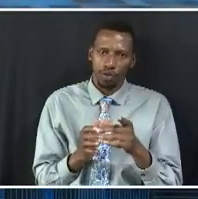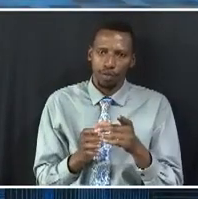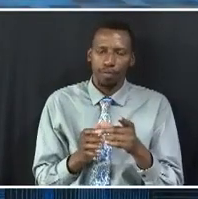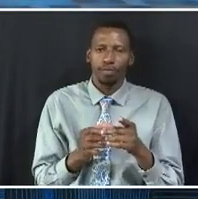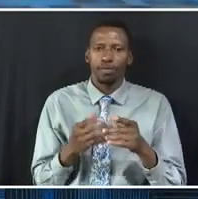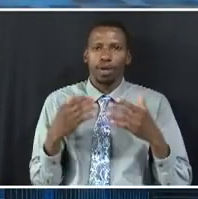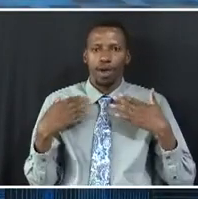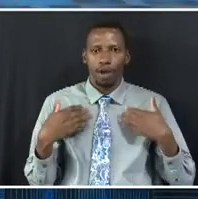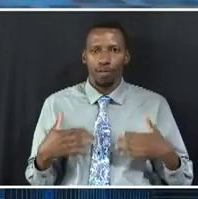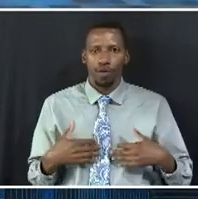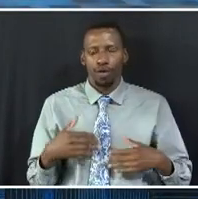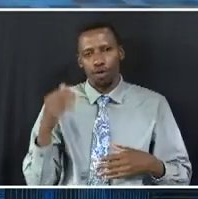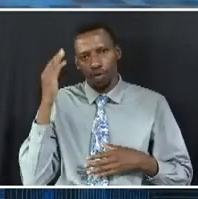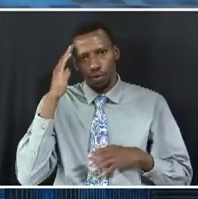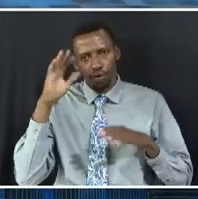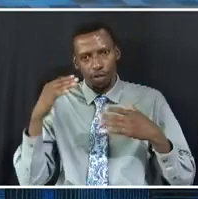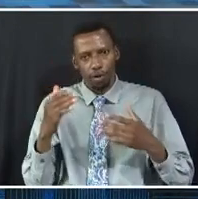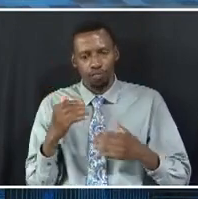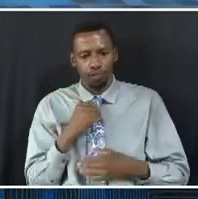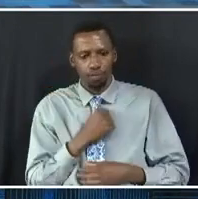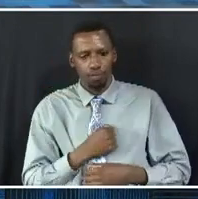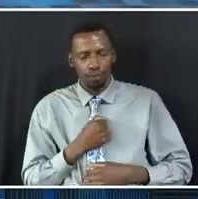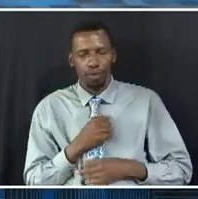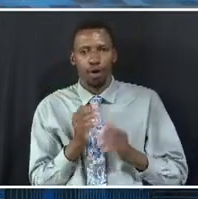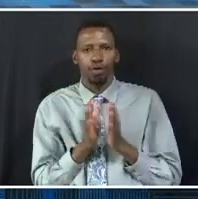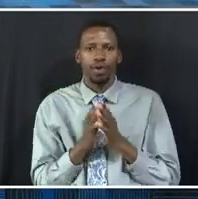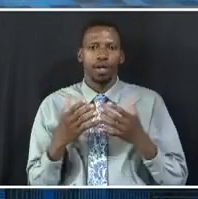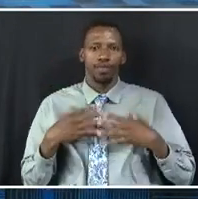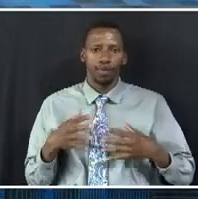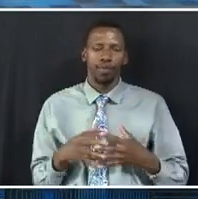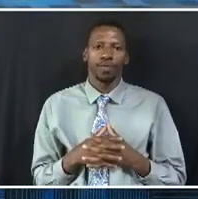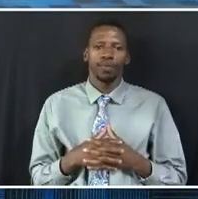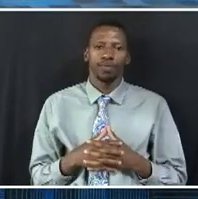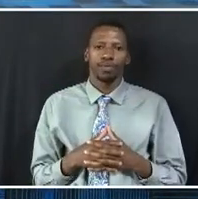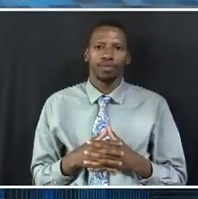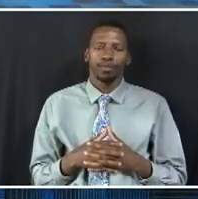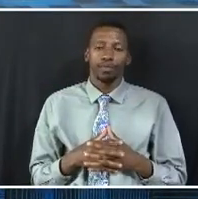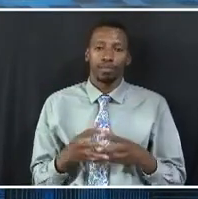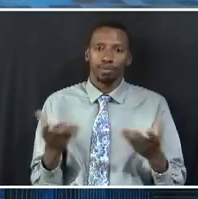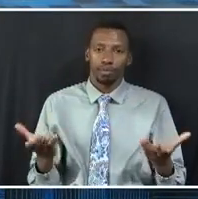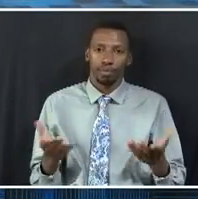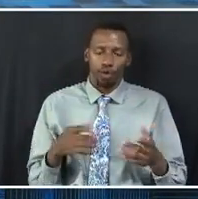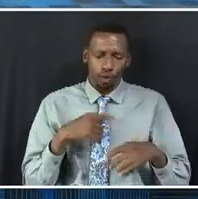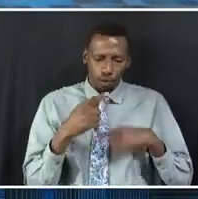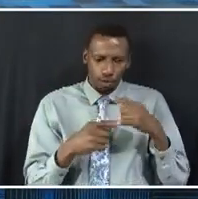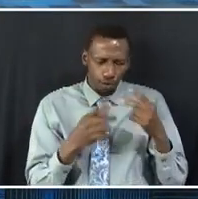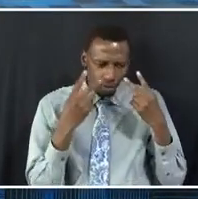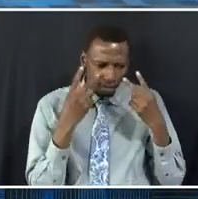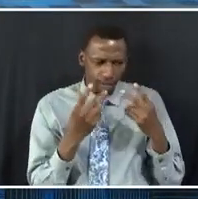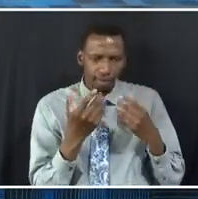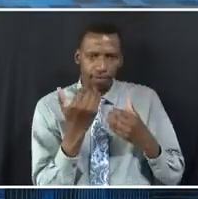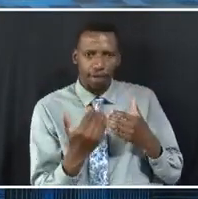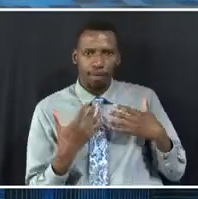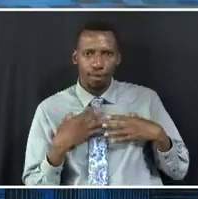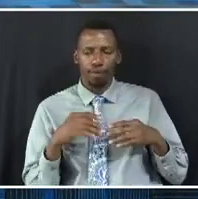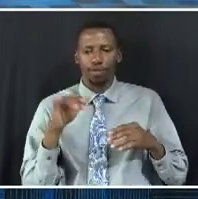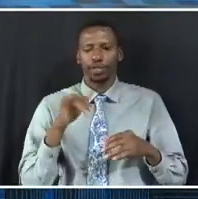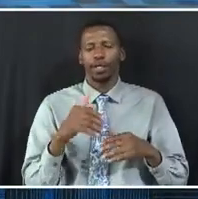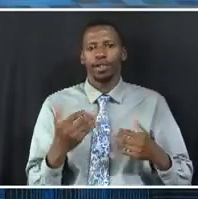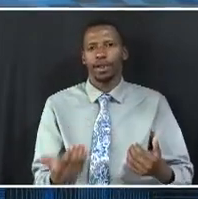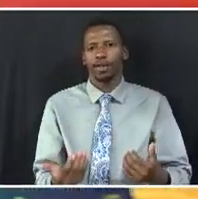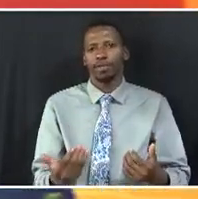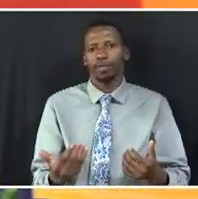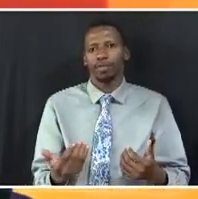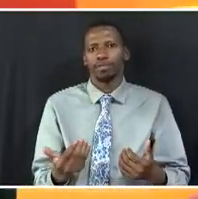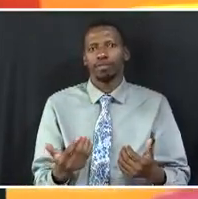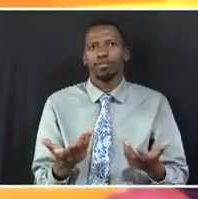to sympathize with people. It's very kind to you. So keep on looking at young people and you'll keep young. Keep on looking at